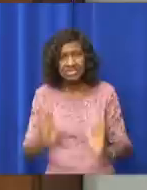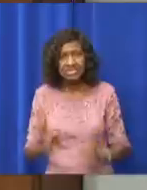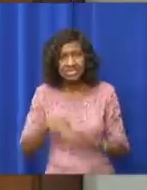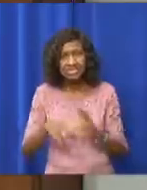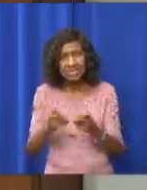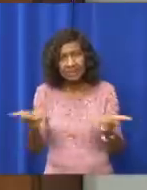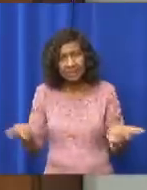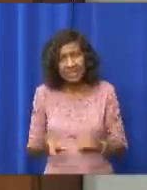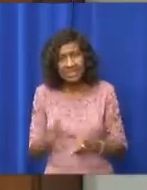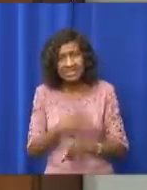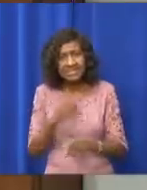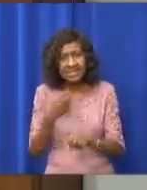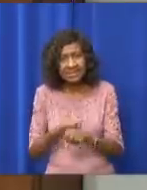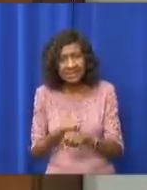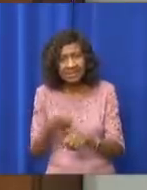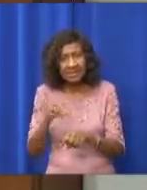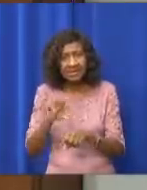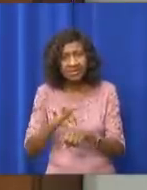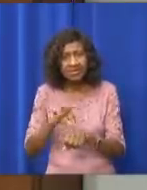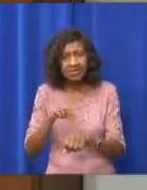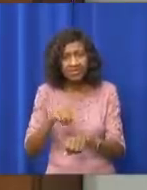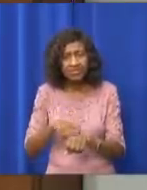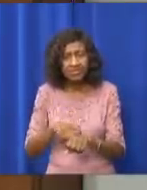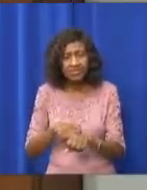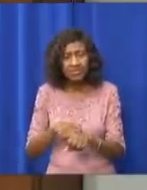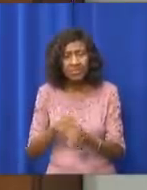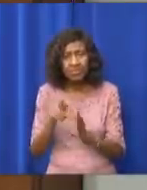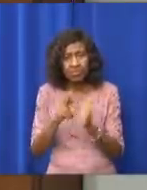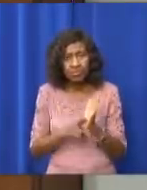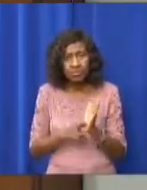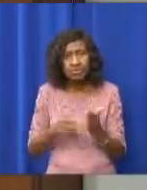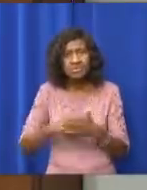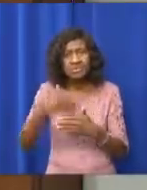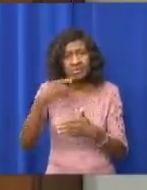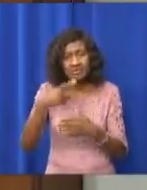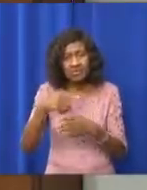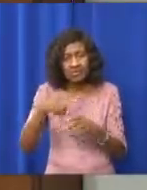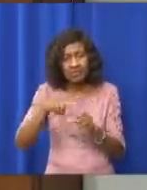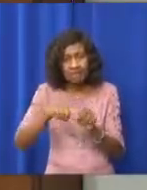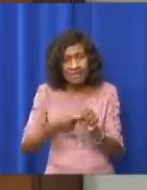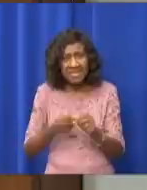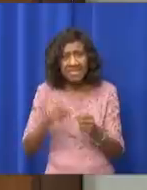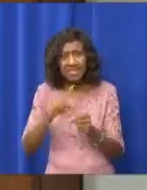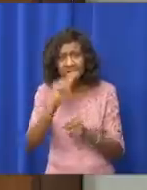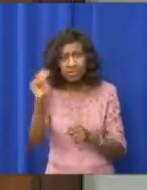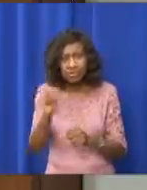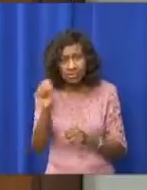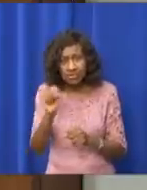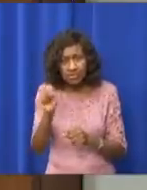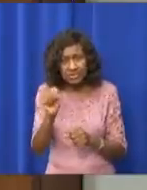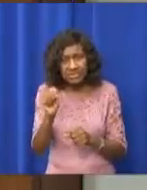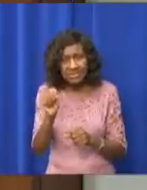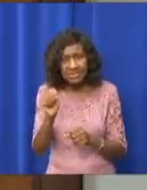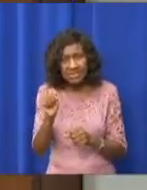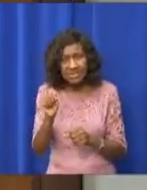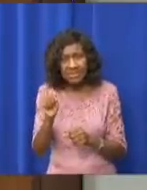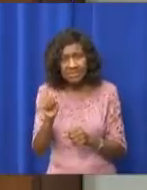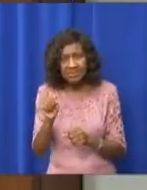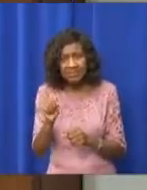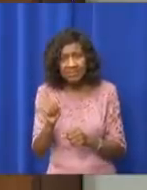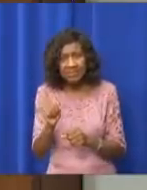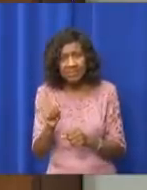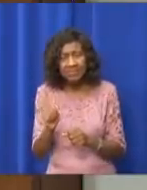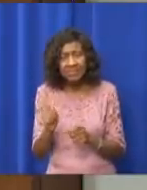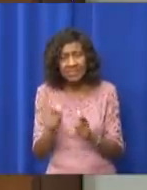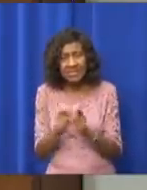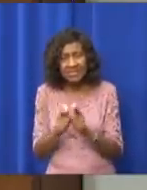curfew regulations, which will come into effect next week, commencing Tuesday morning, the 19th of May 2020. There will be very